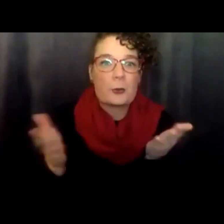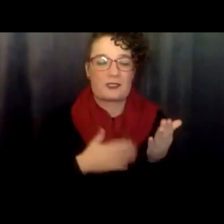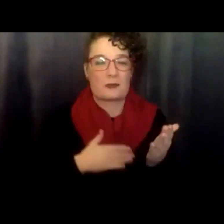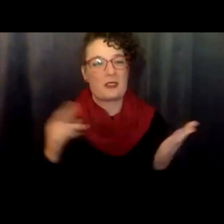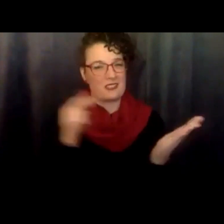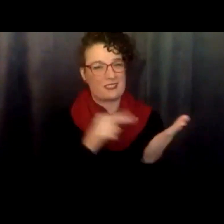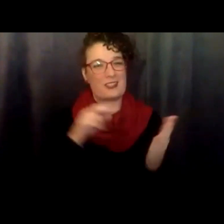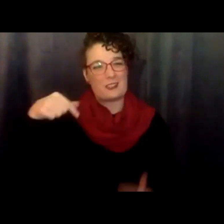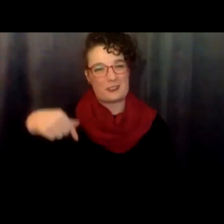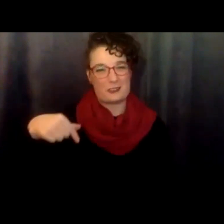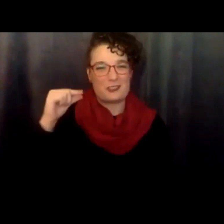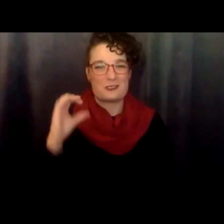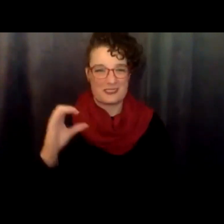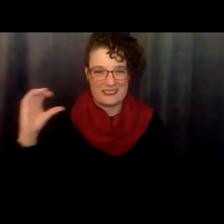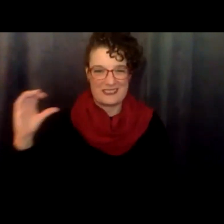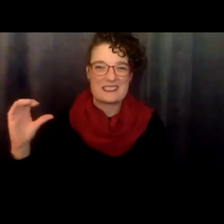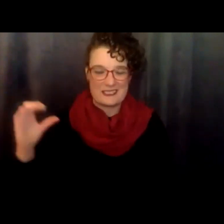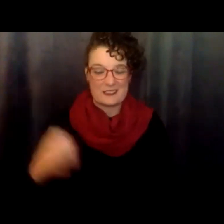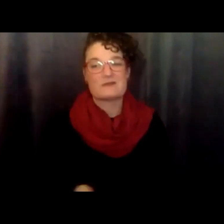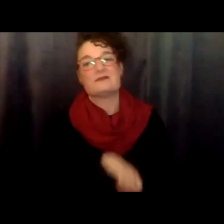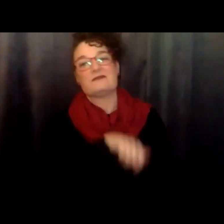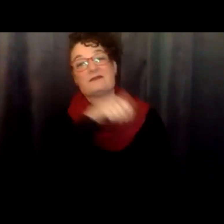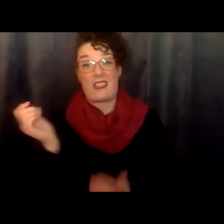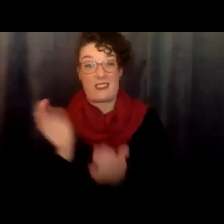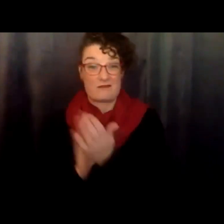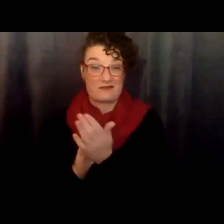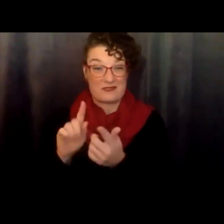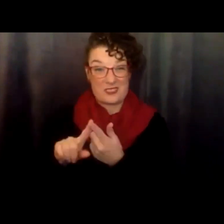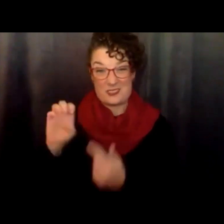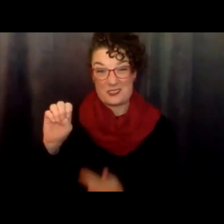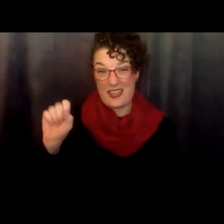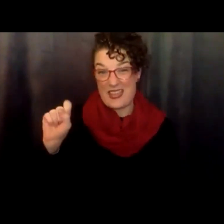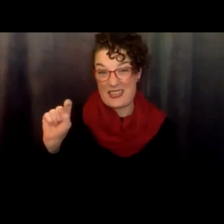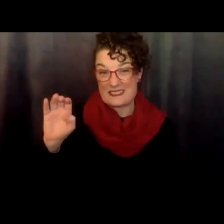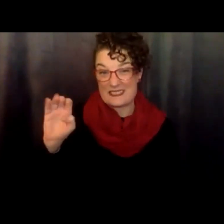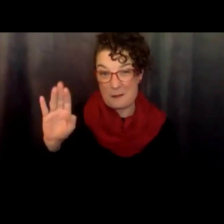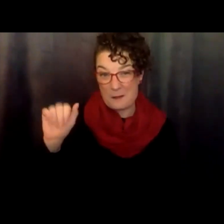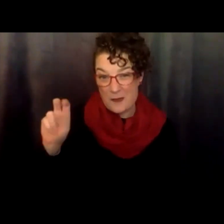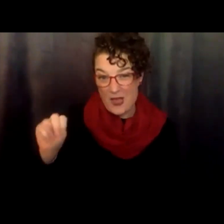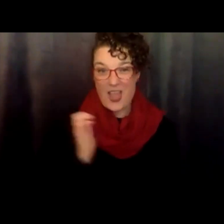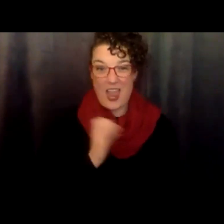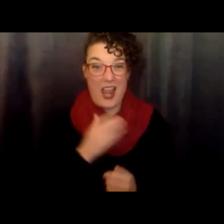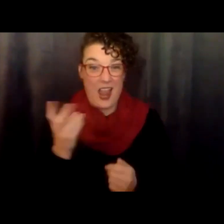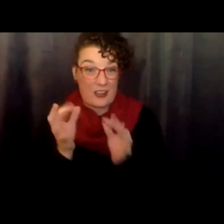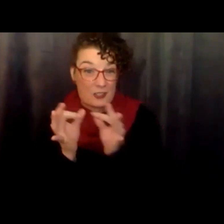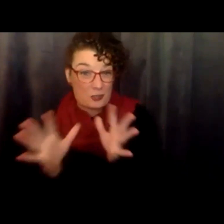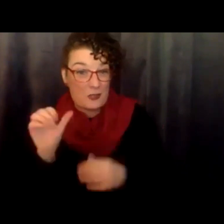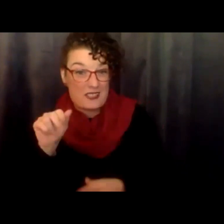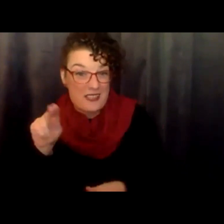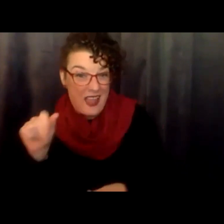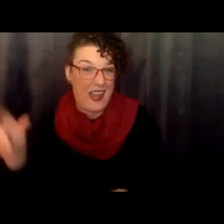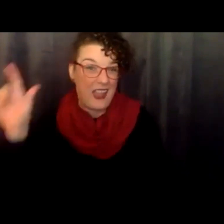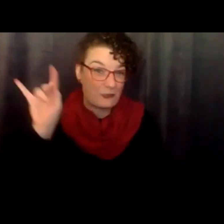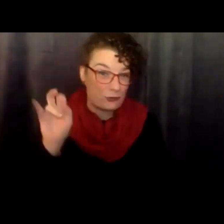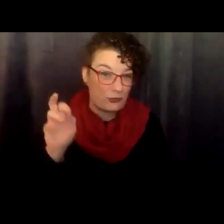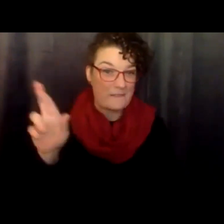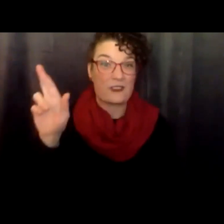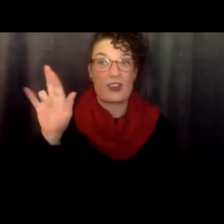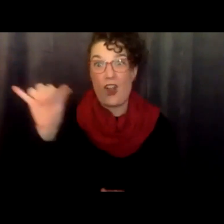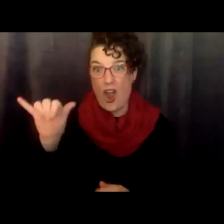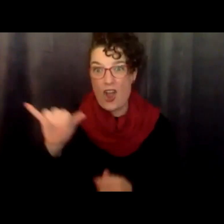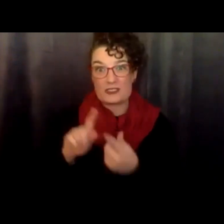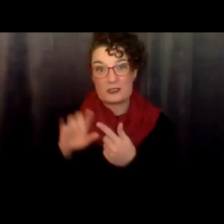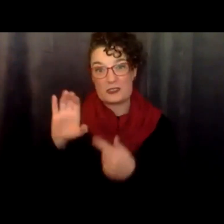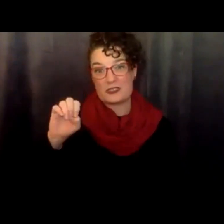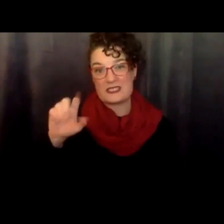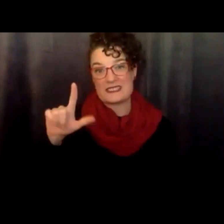QCC. And a shout out to Esteban, to our interpreters, Anna and Jennifer, and also to Celeste